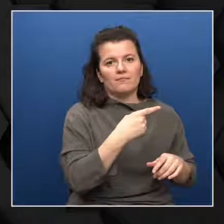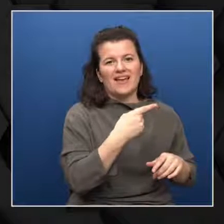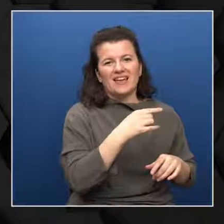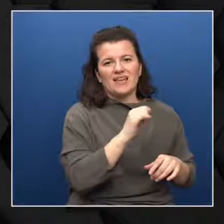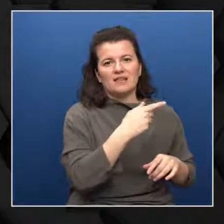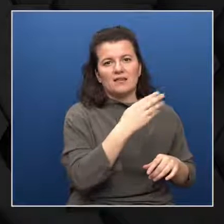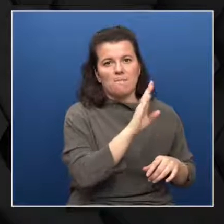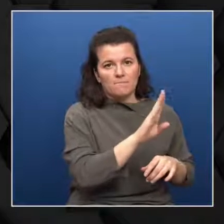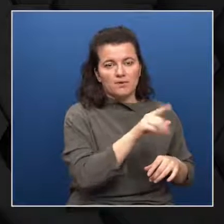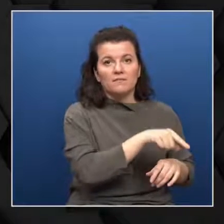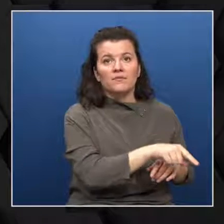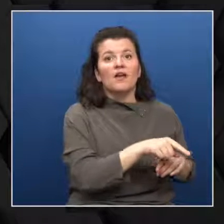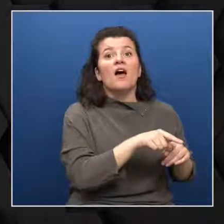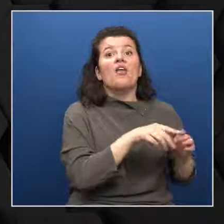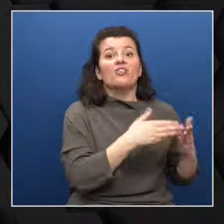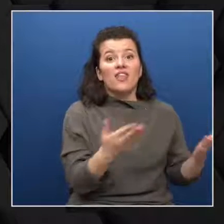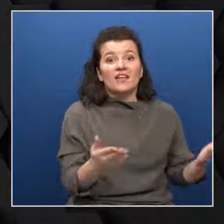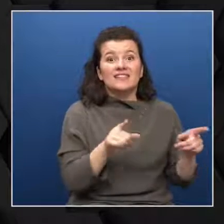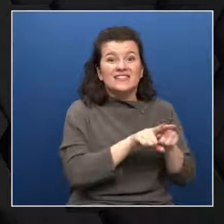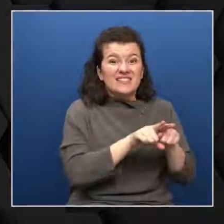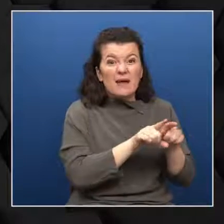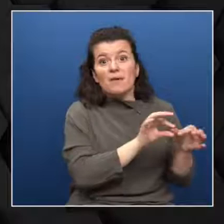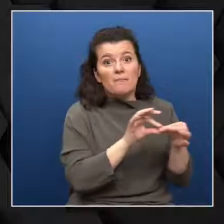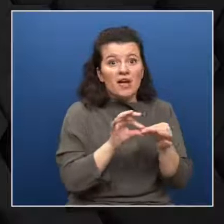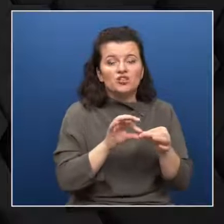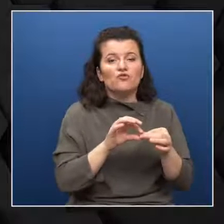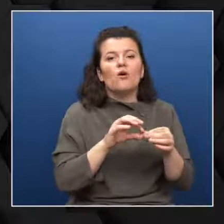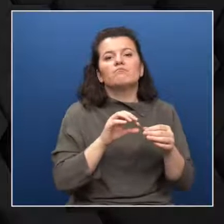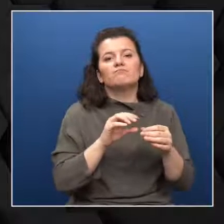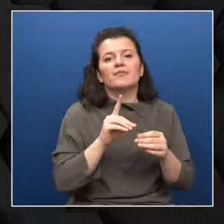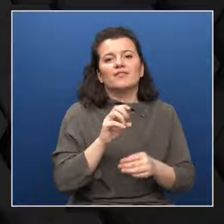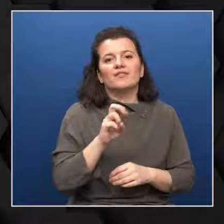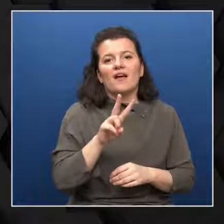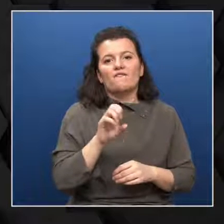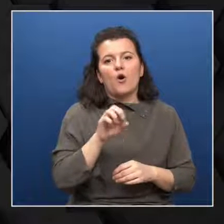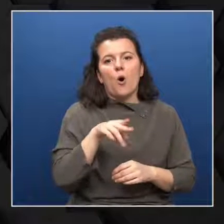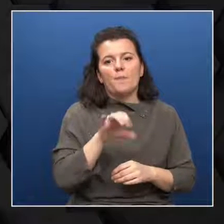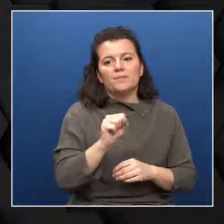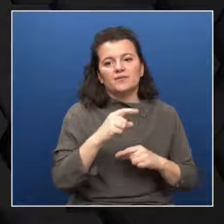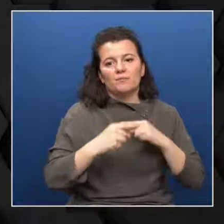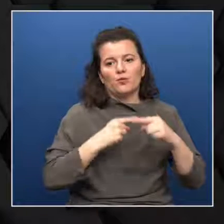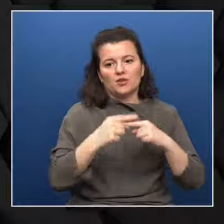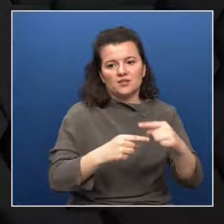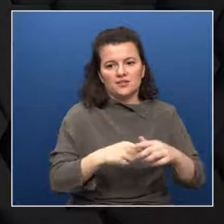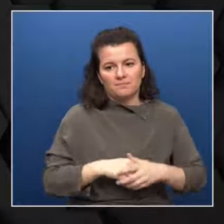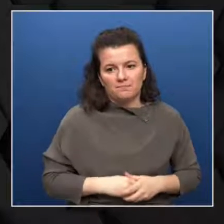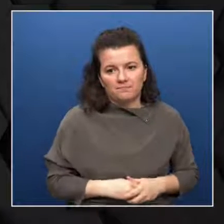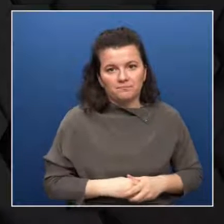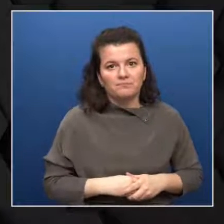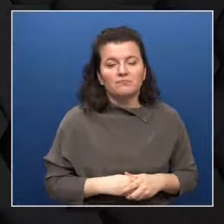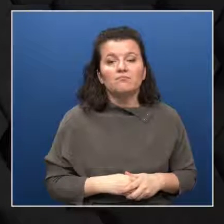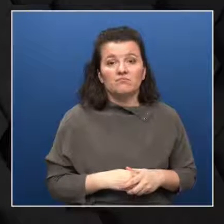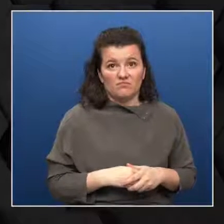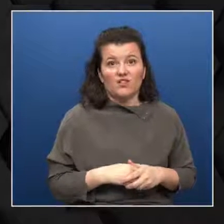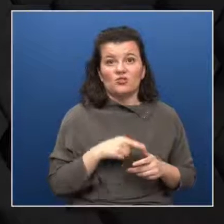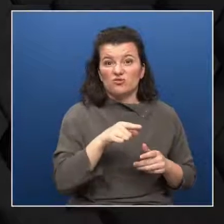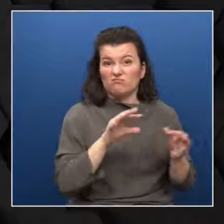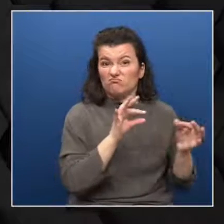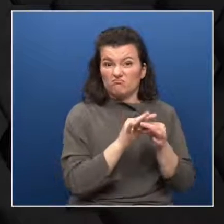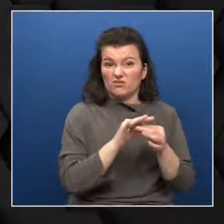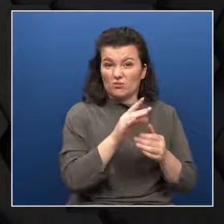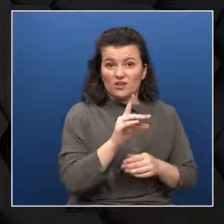a DevOps process. So this is that site right now running on my own DevOps process here. It's running with